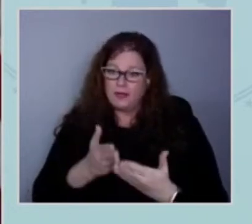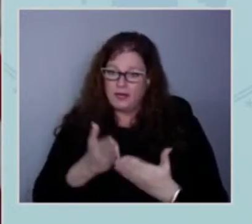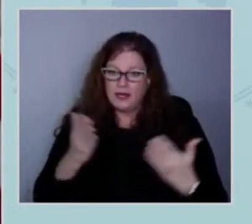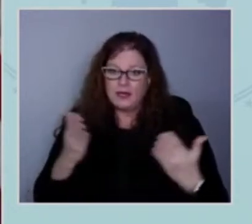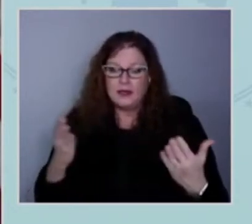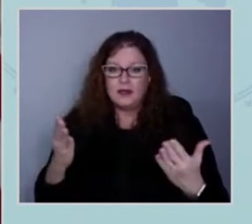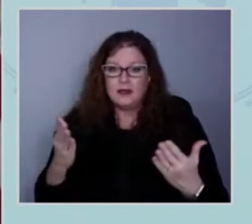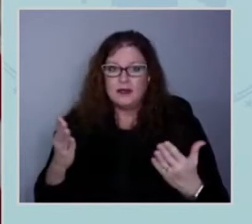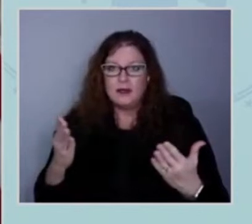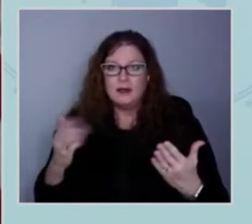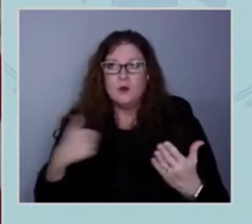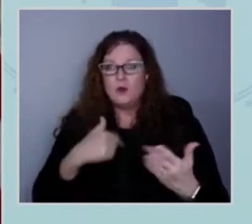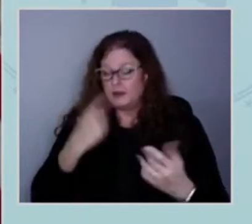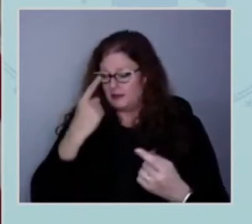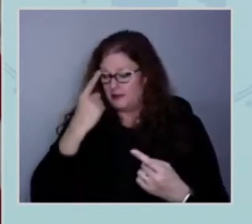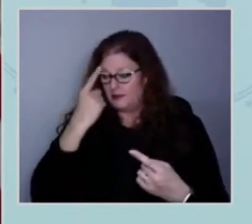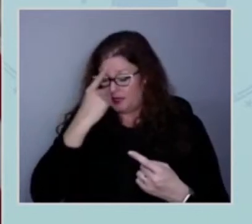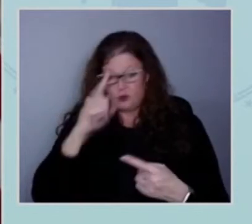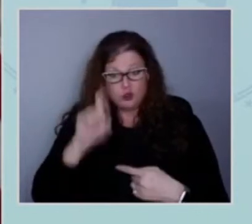here's the deal.